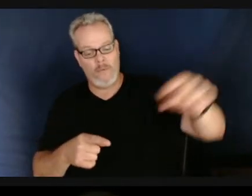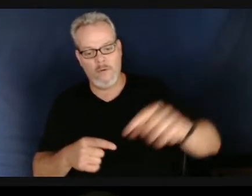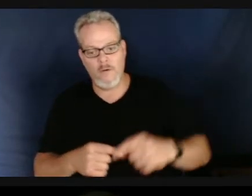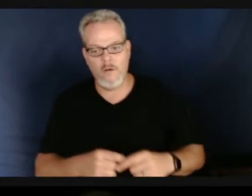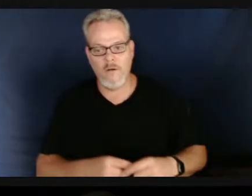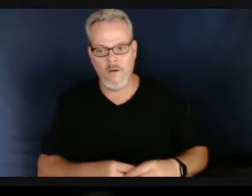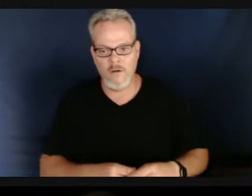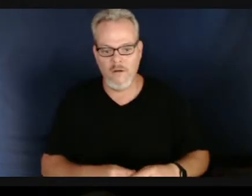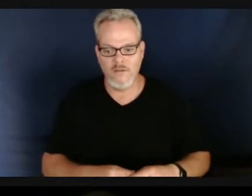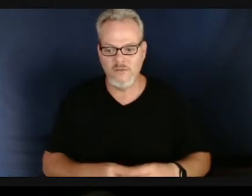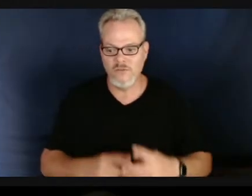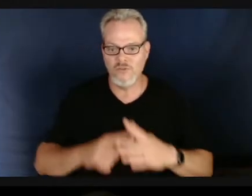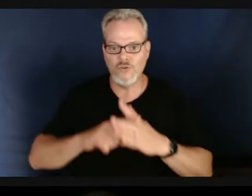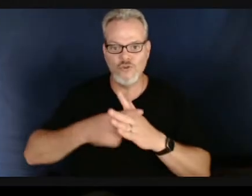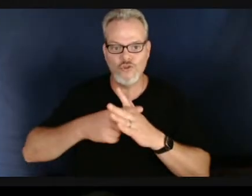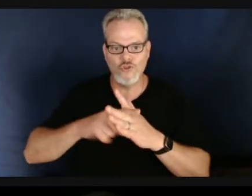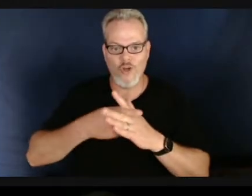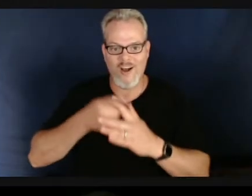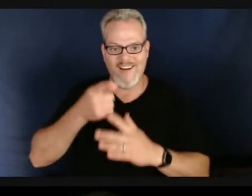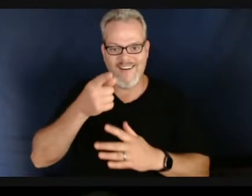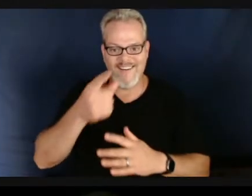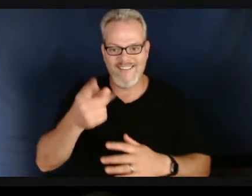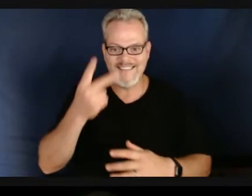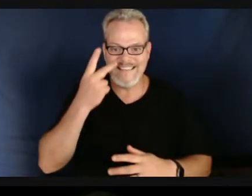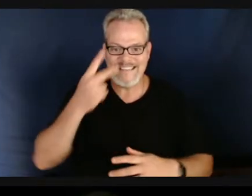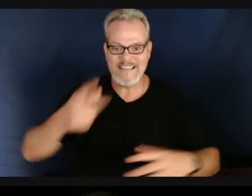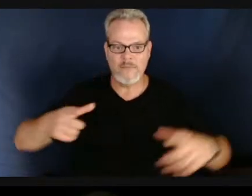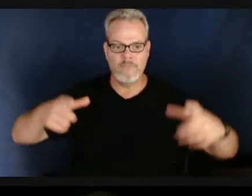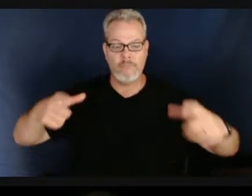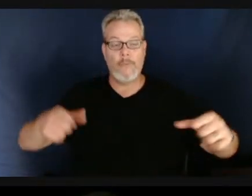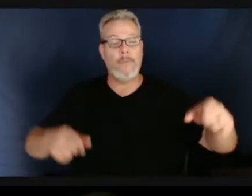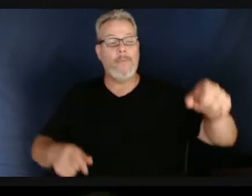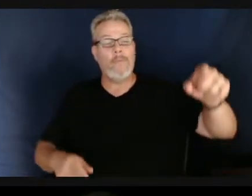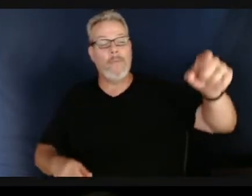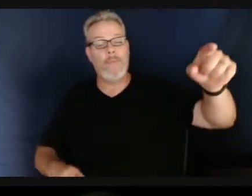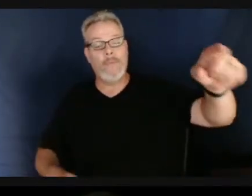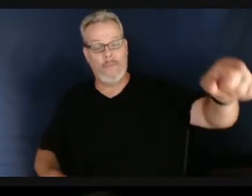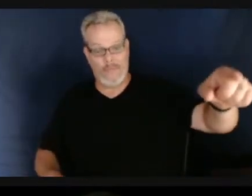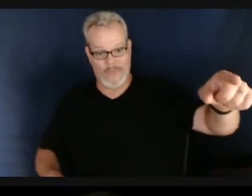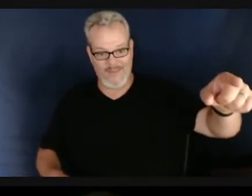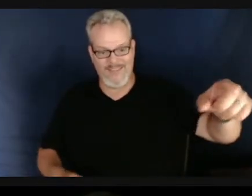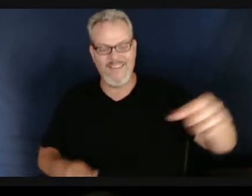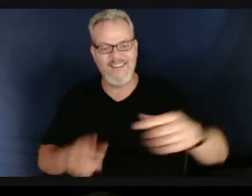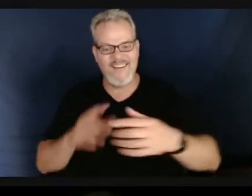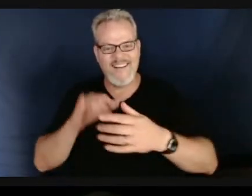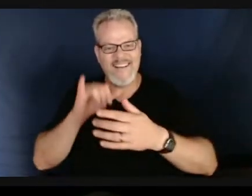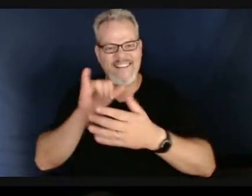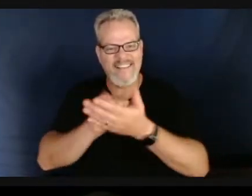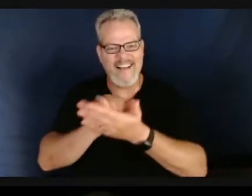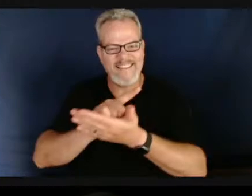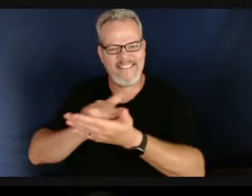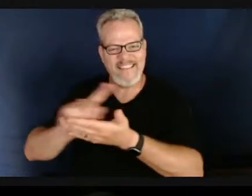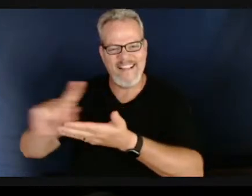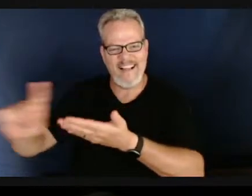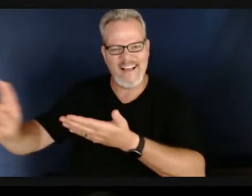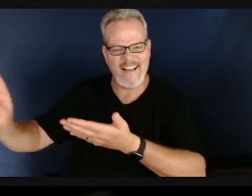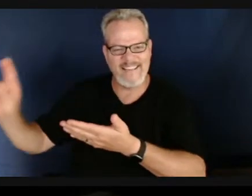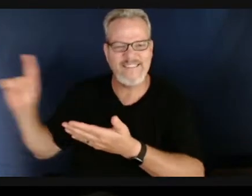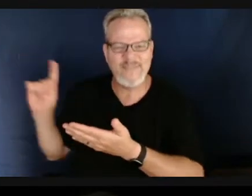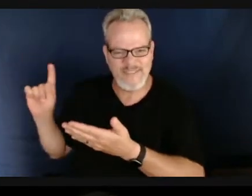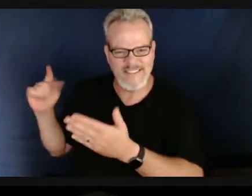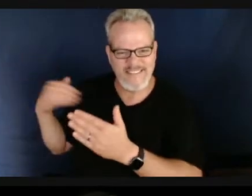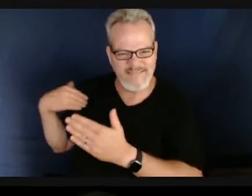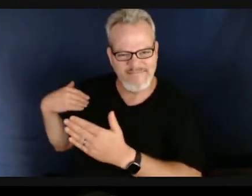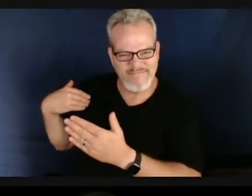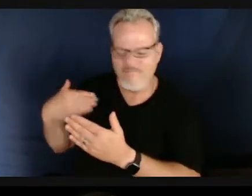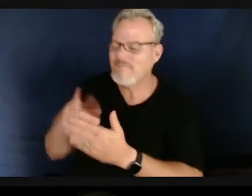this view. So let's do this one, right? This is just the last week or so. I'm sorry, actually, this is the